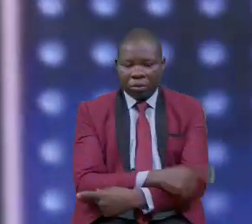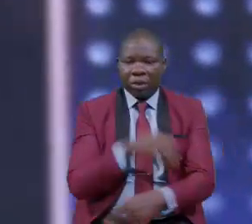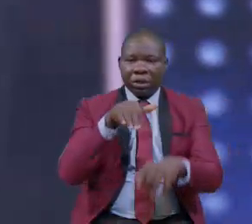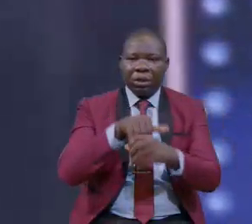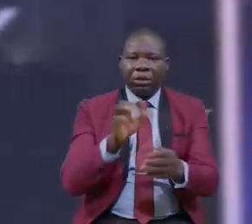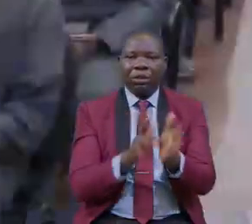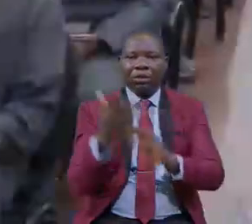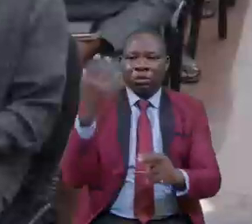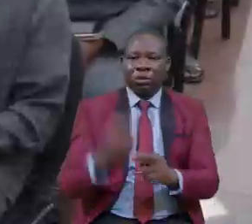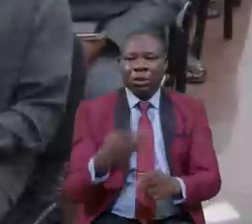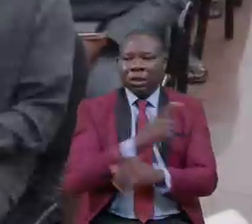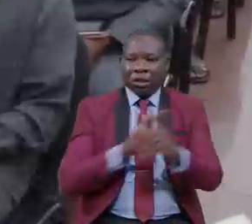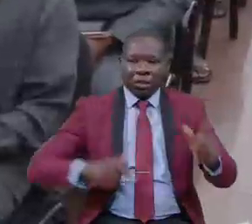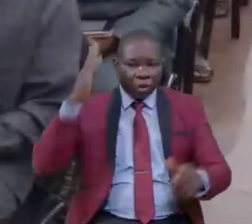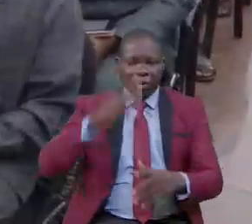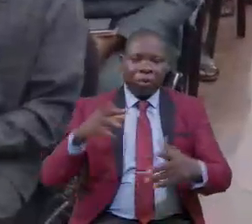Lord will renew you. Amen.